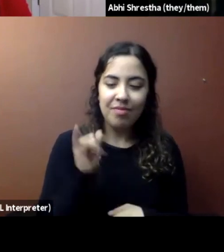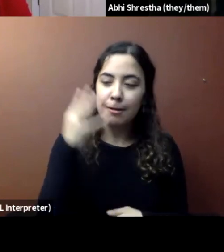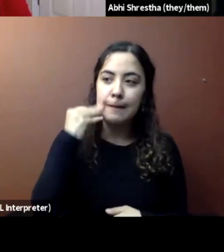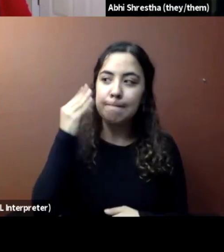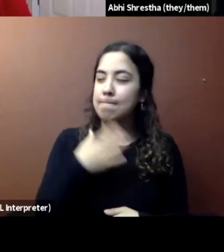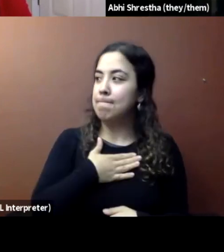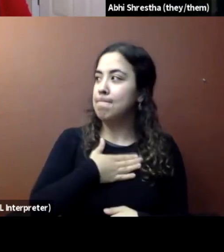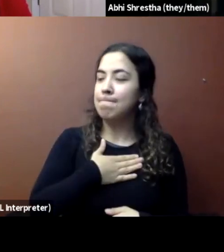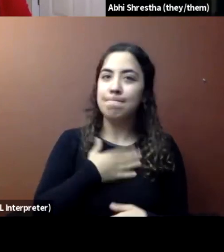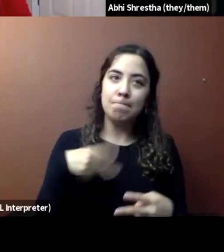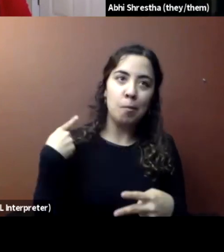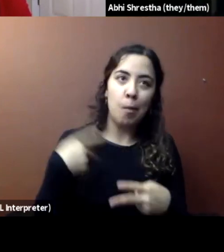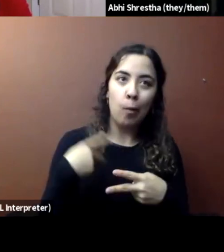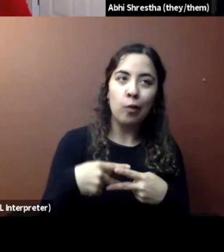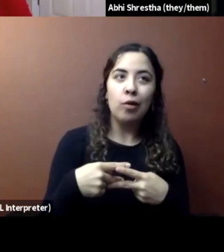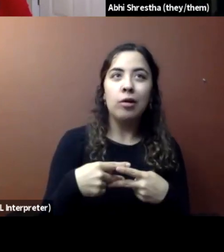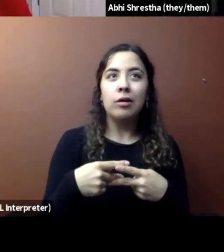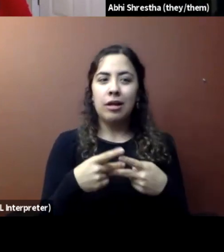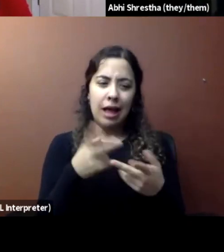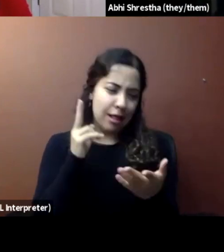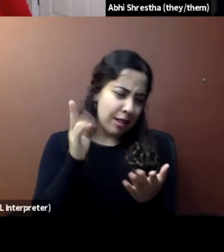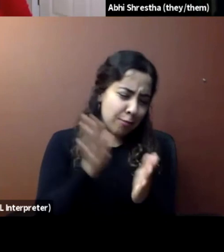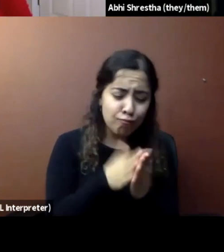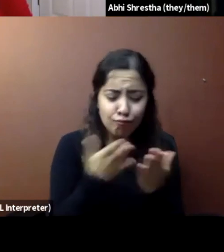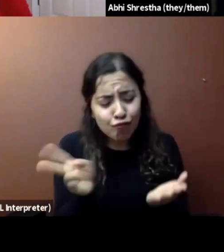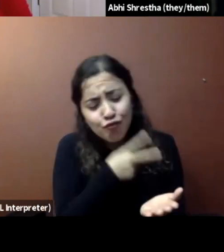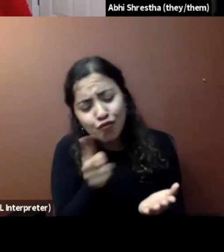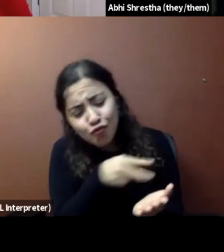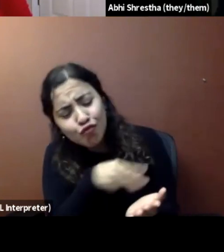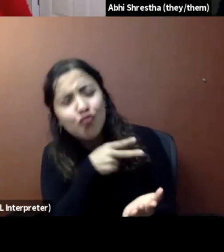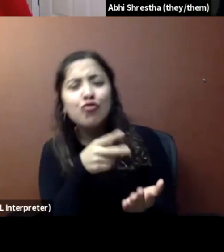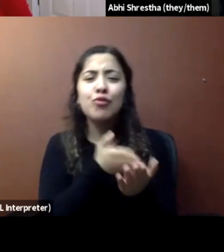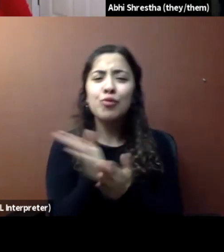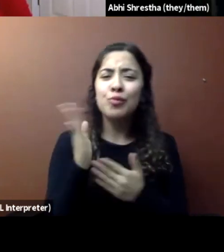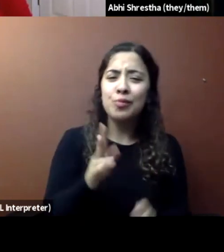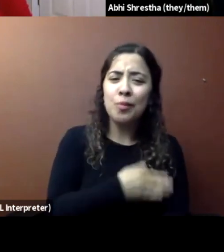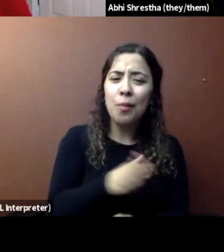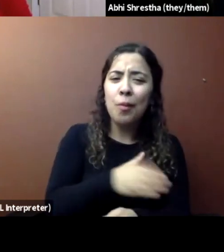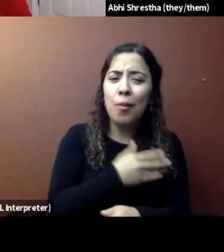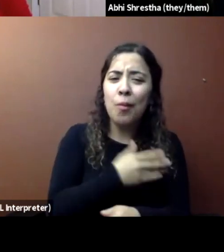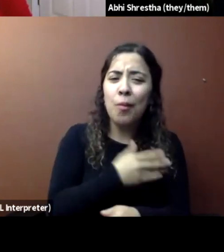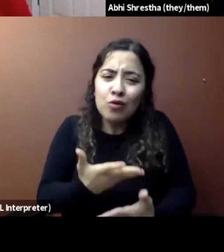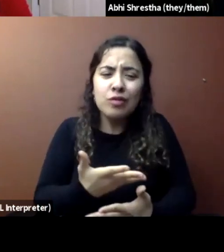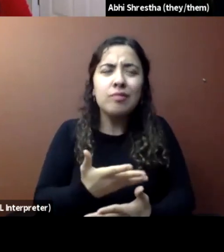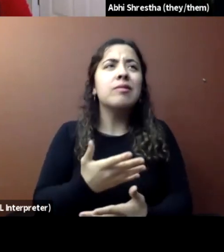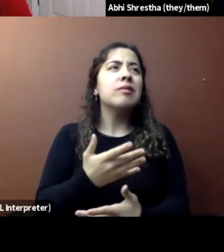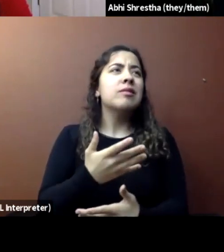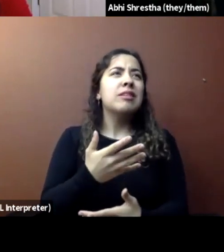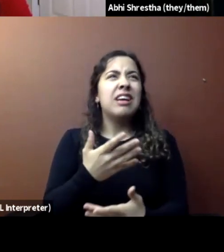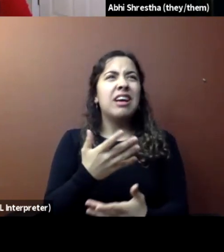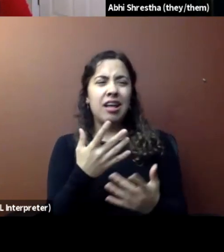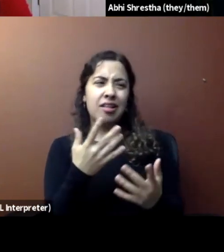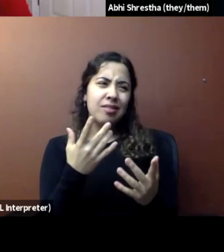like reading poetry there and thinking about the term